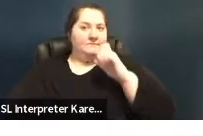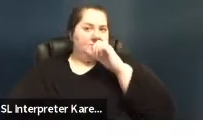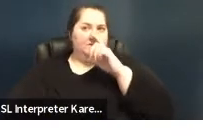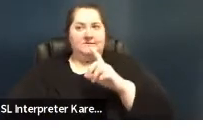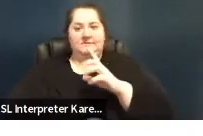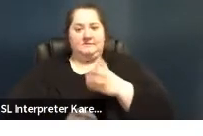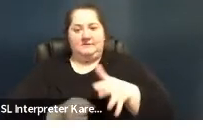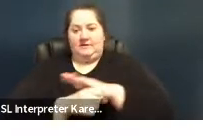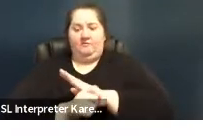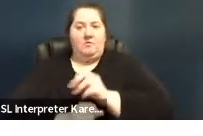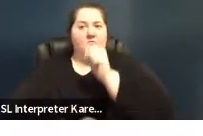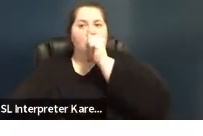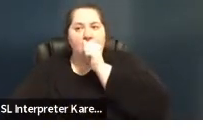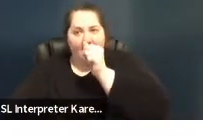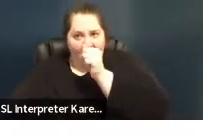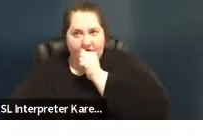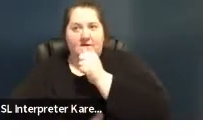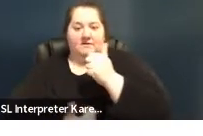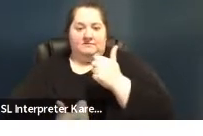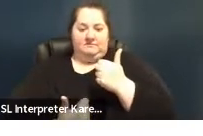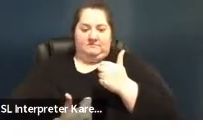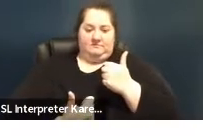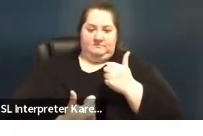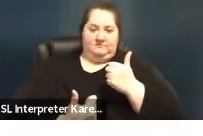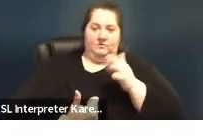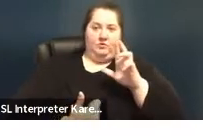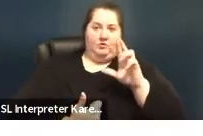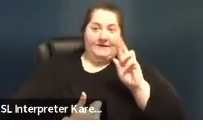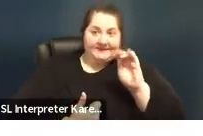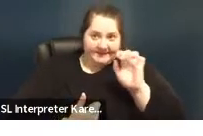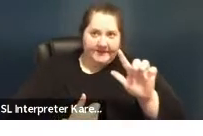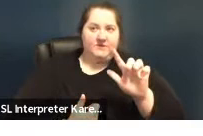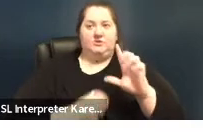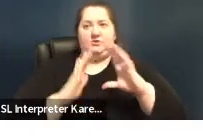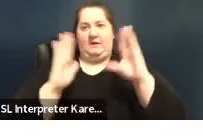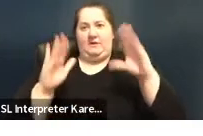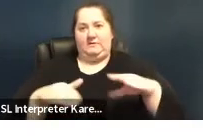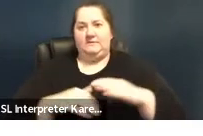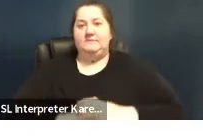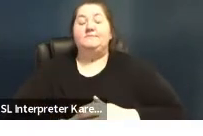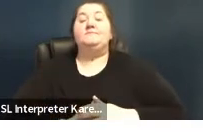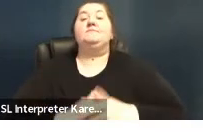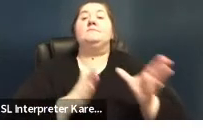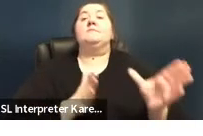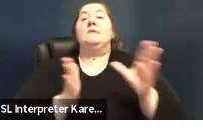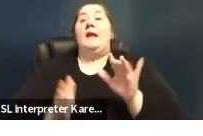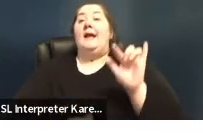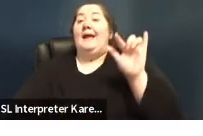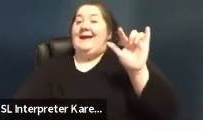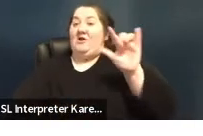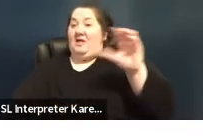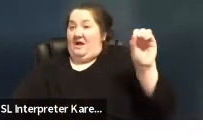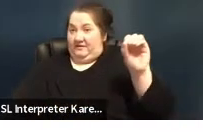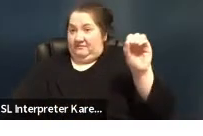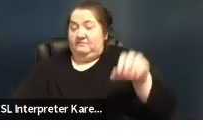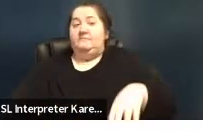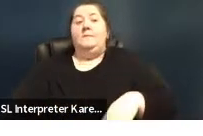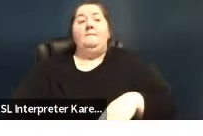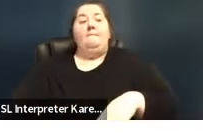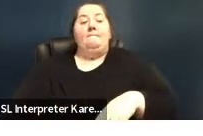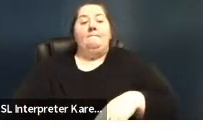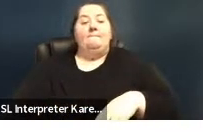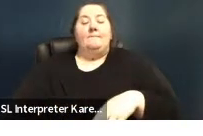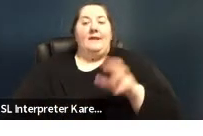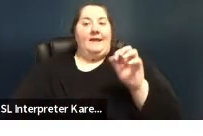private residential housing. Now, airlines, and another example, the